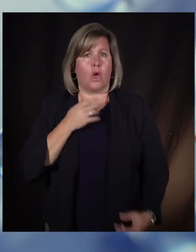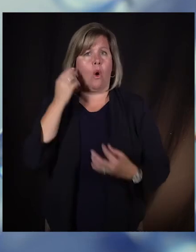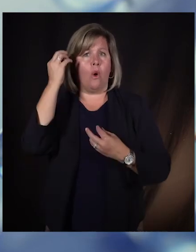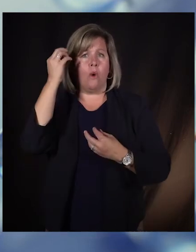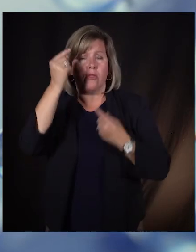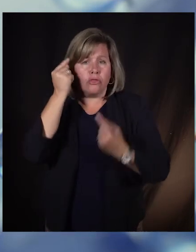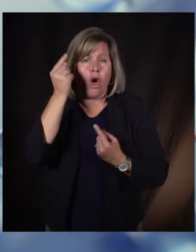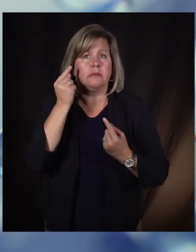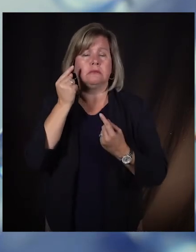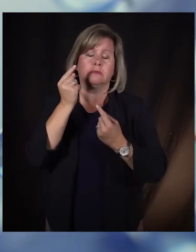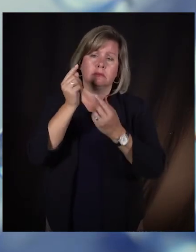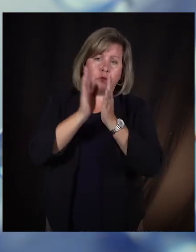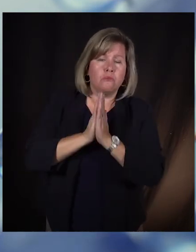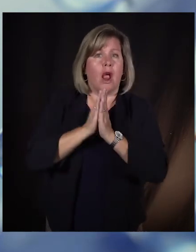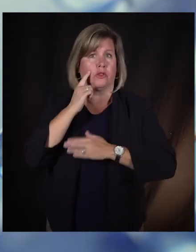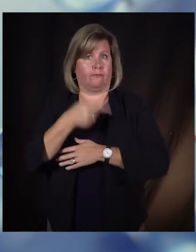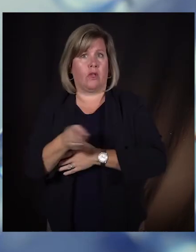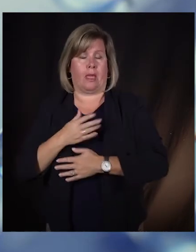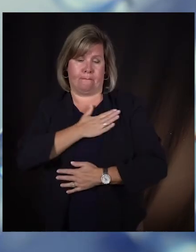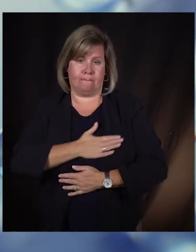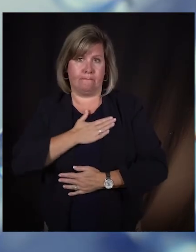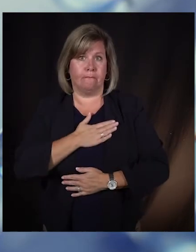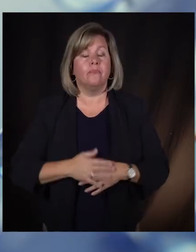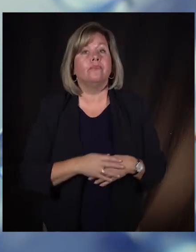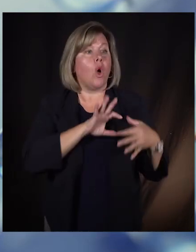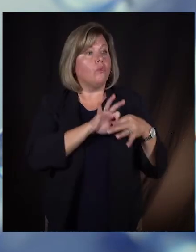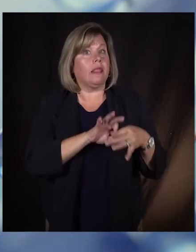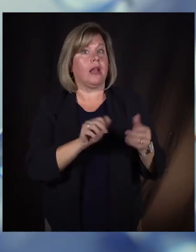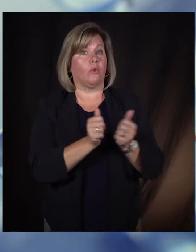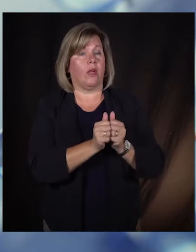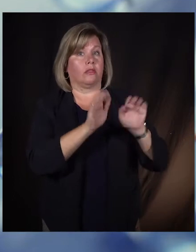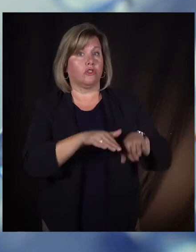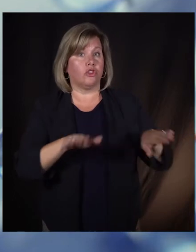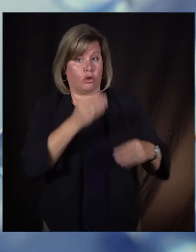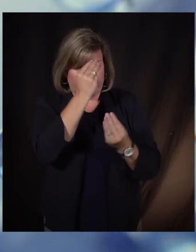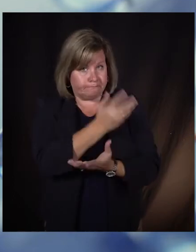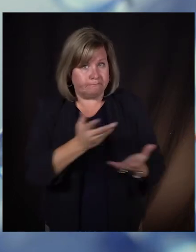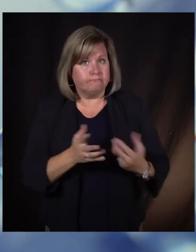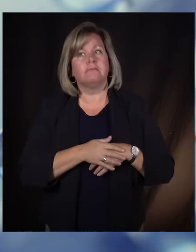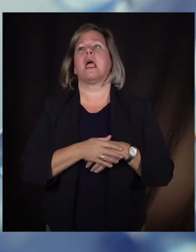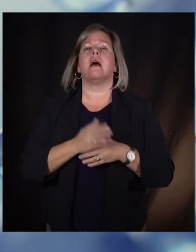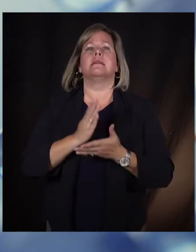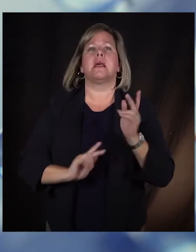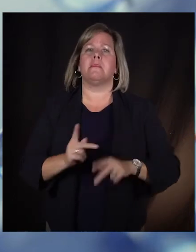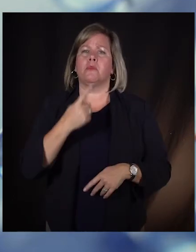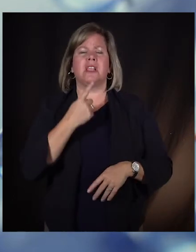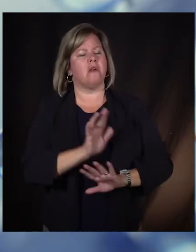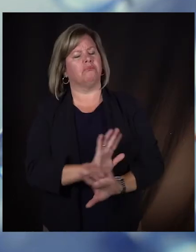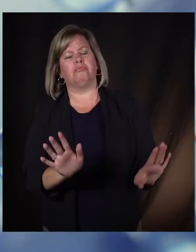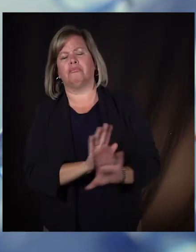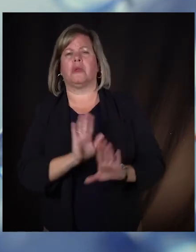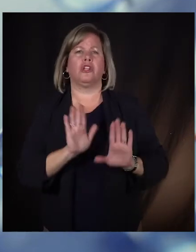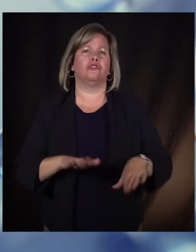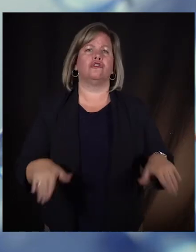prayers. As it relates to children, we've had some people say that the children aren't really affected by COVID-19,